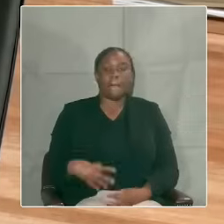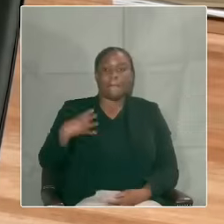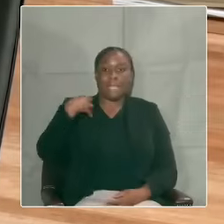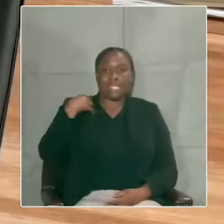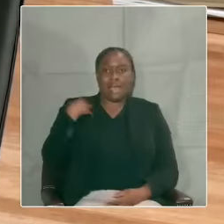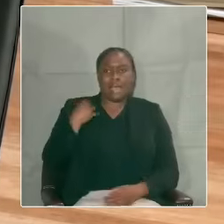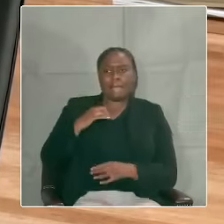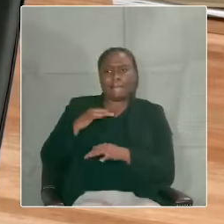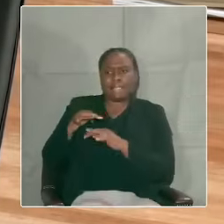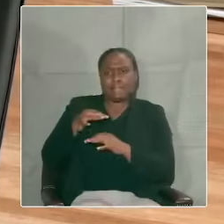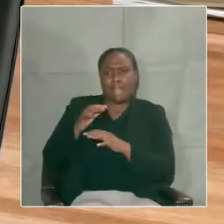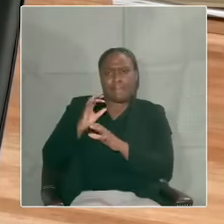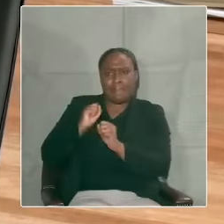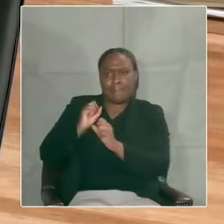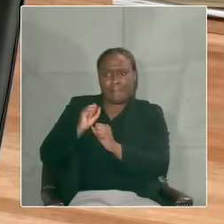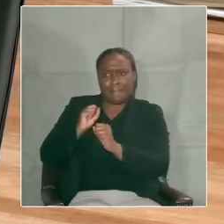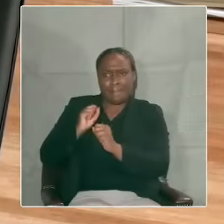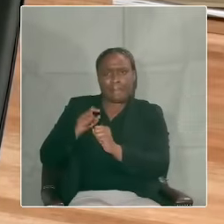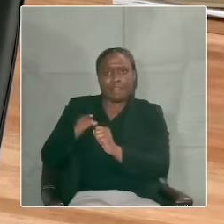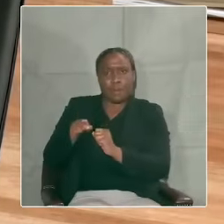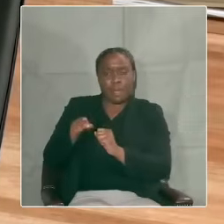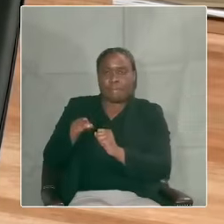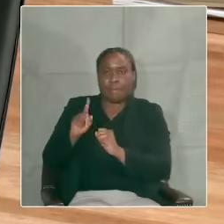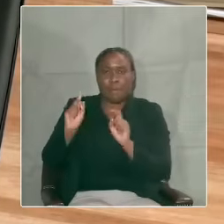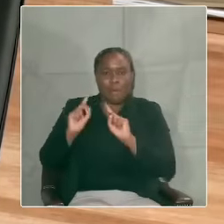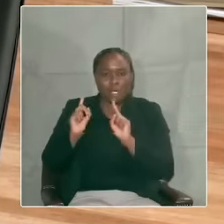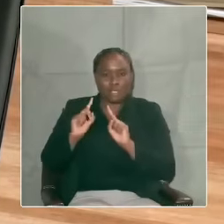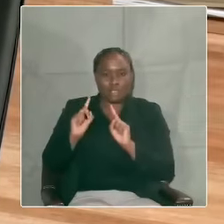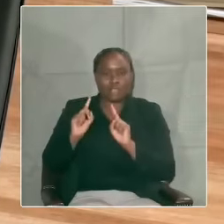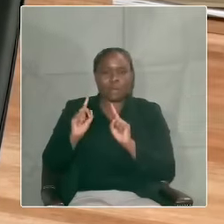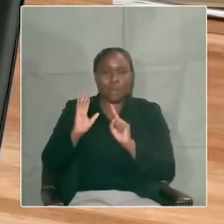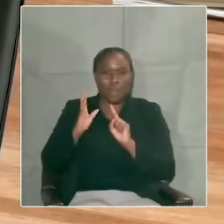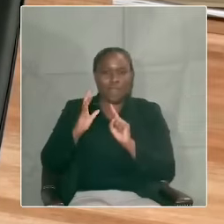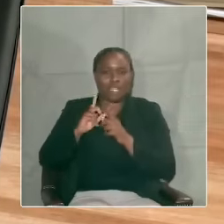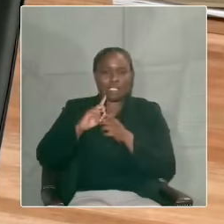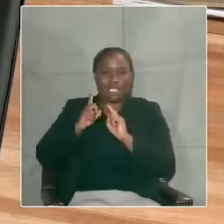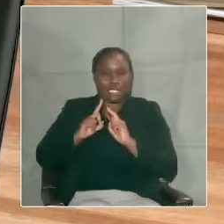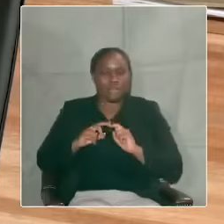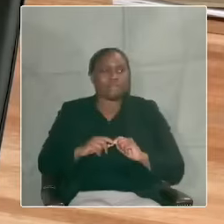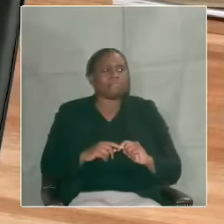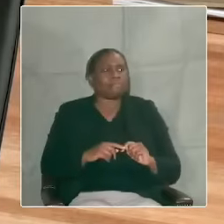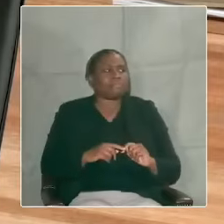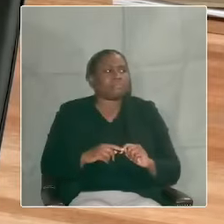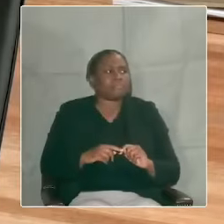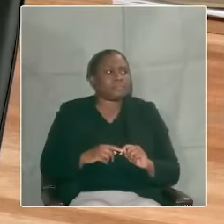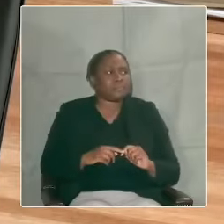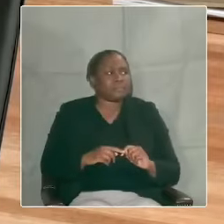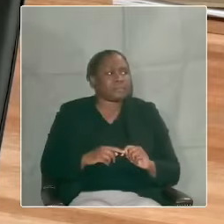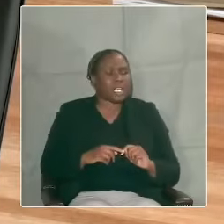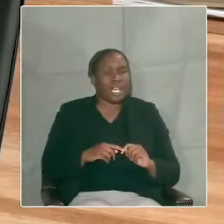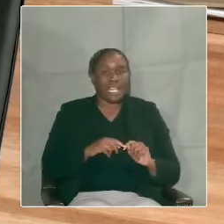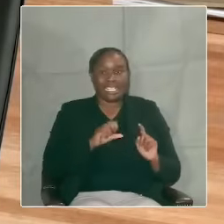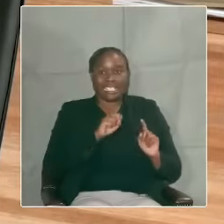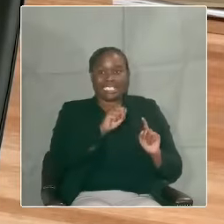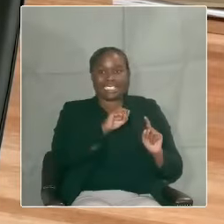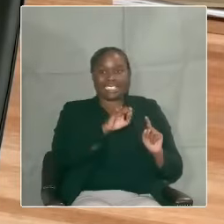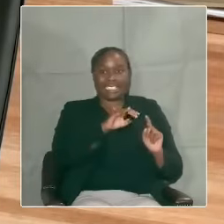on, and what is it that you say links General